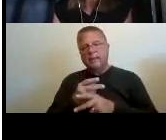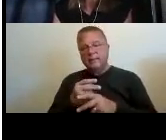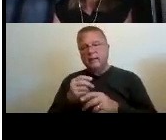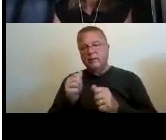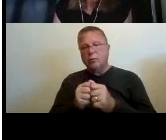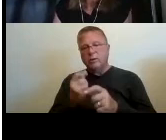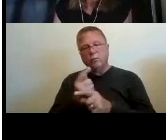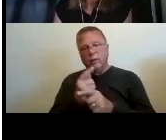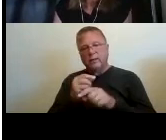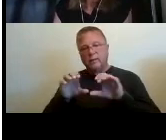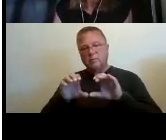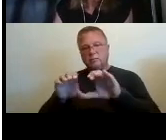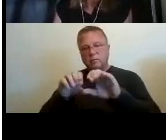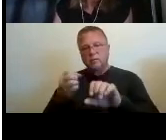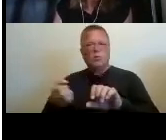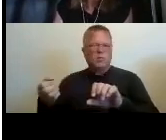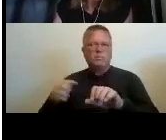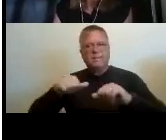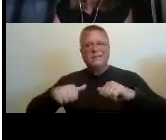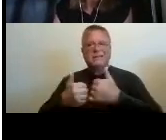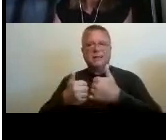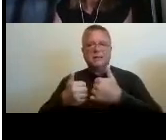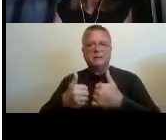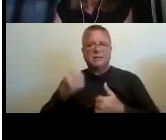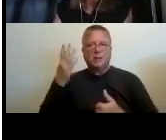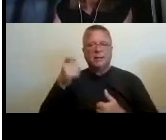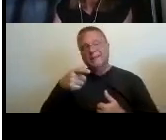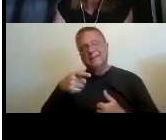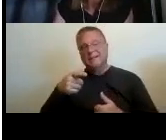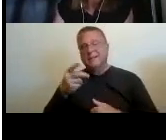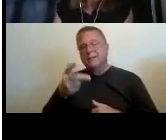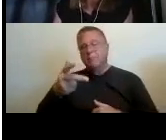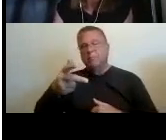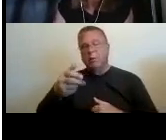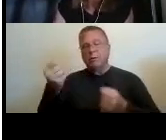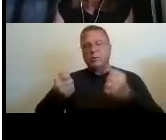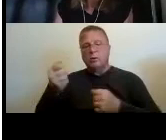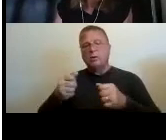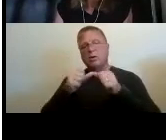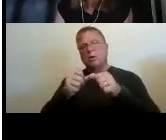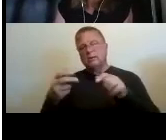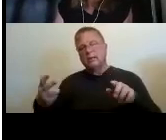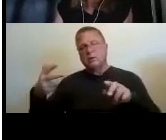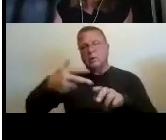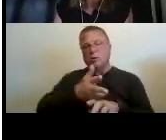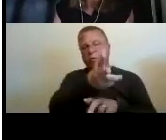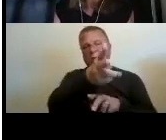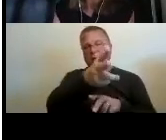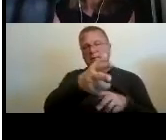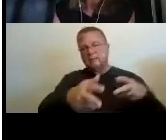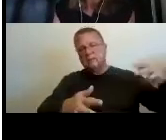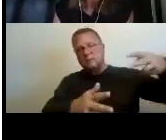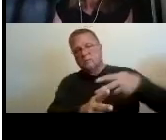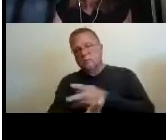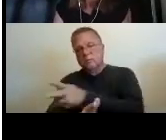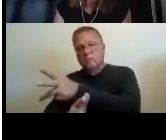the challenges are that parking, because the parking vehicle will constantly cross across this space. There's a lot of conflict for the people